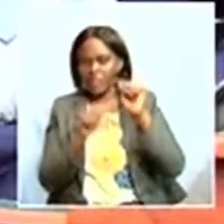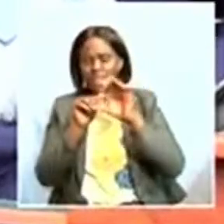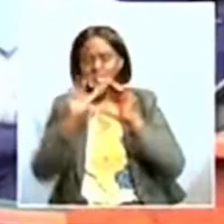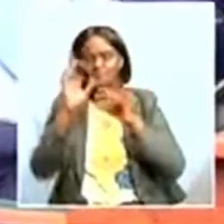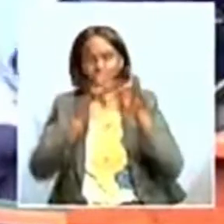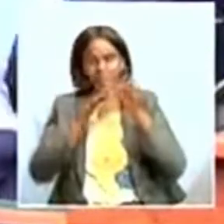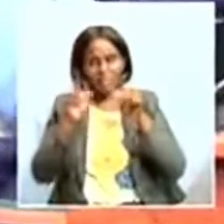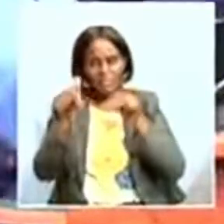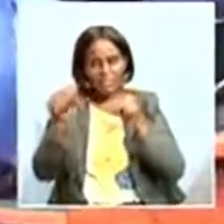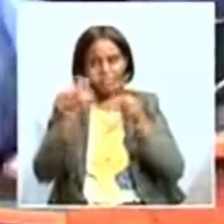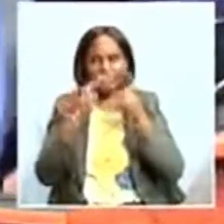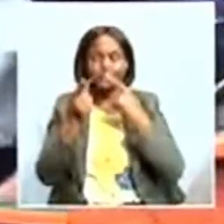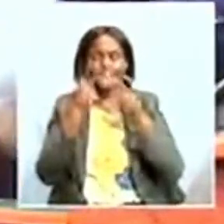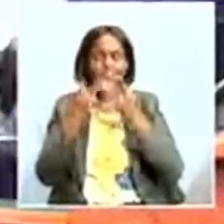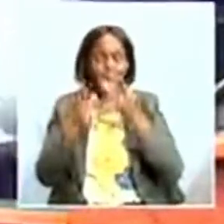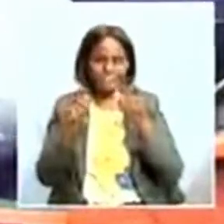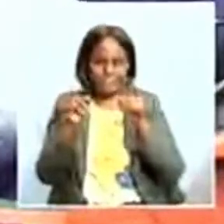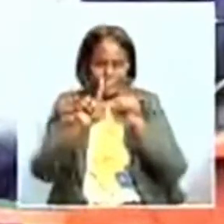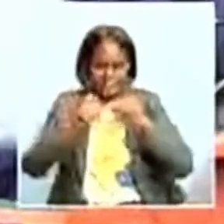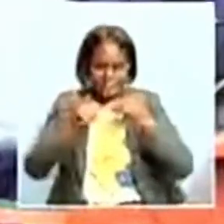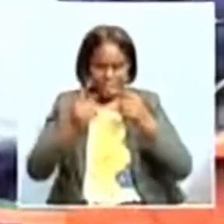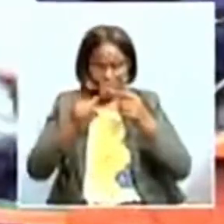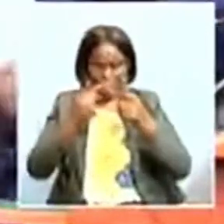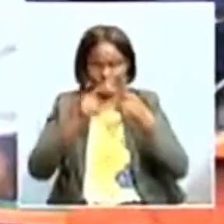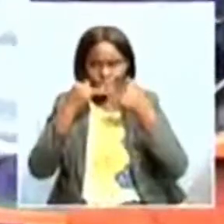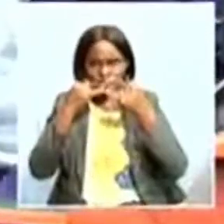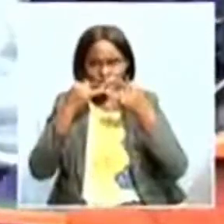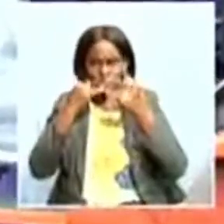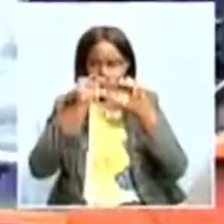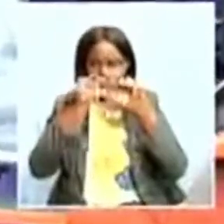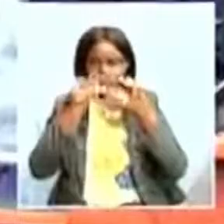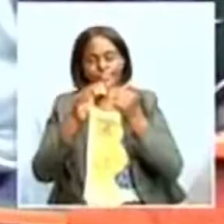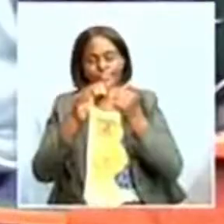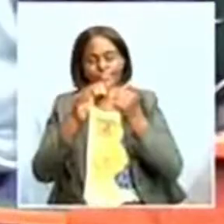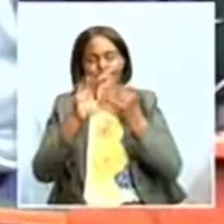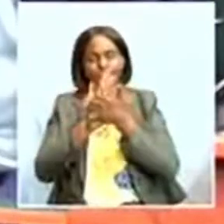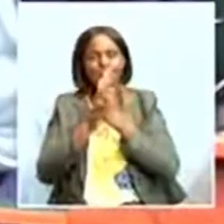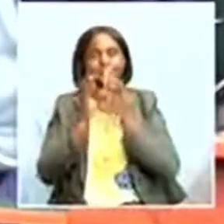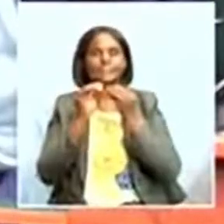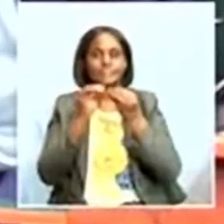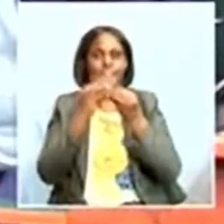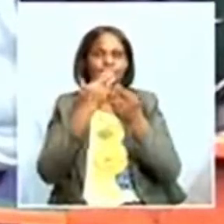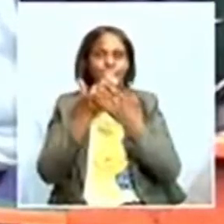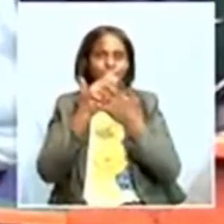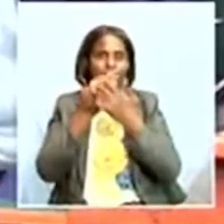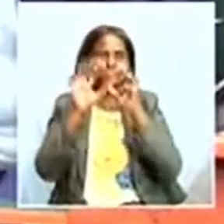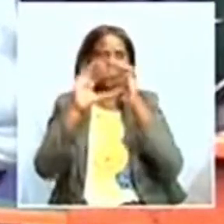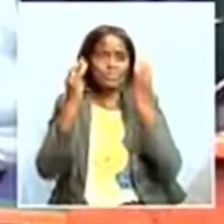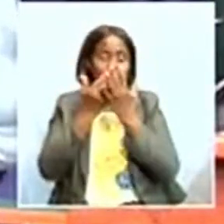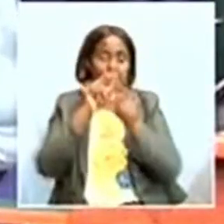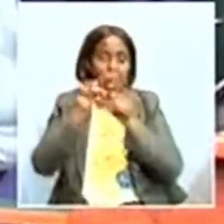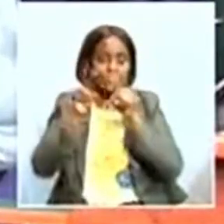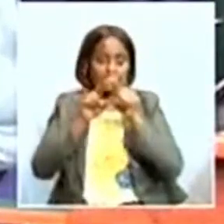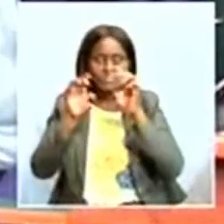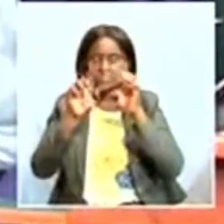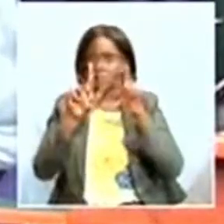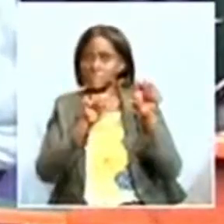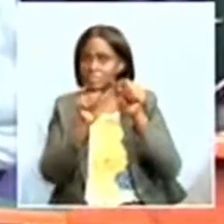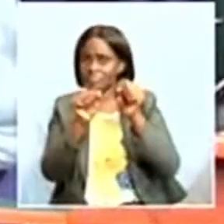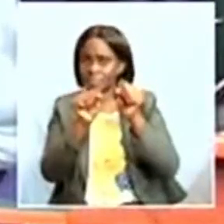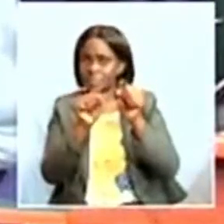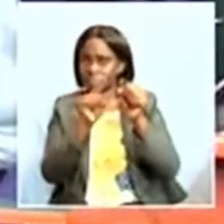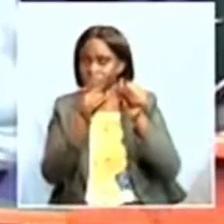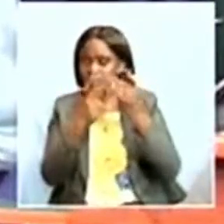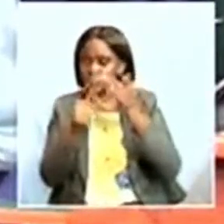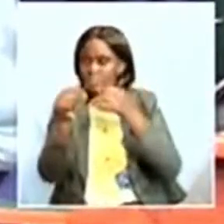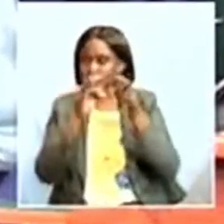statement you said we want to reform the curriculum so that we also become a global competitive education system.